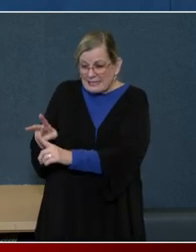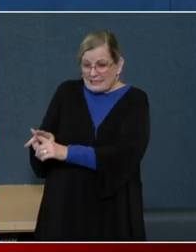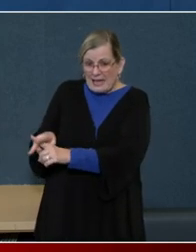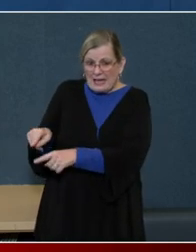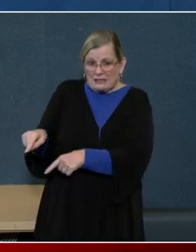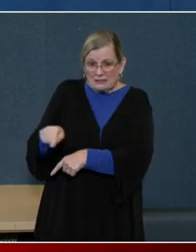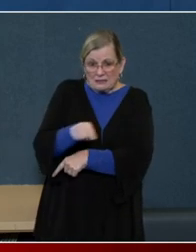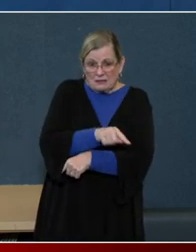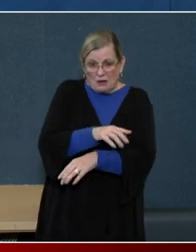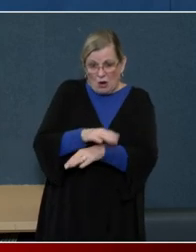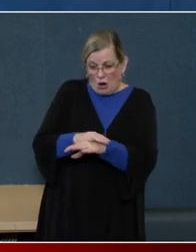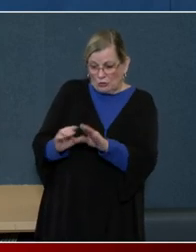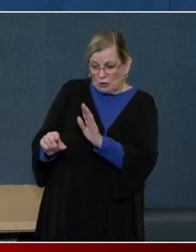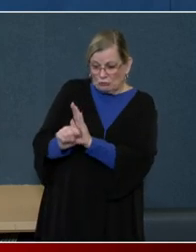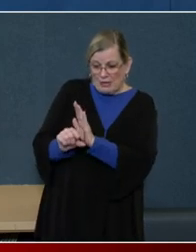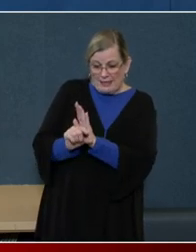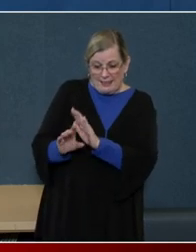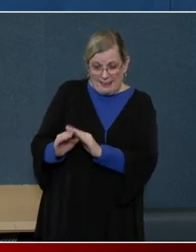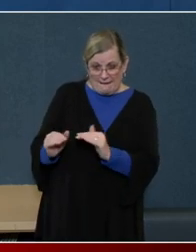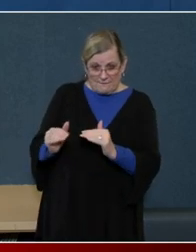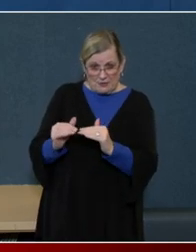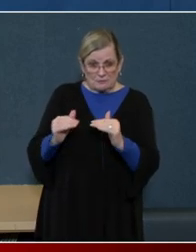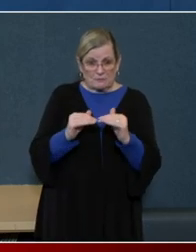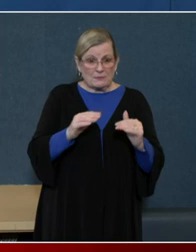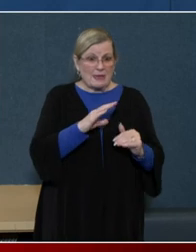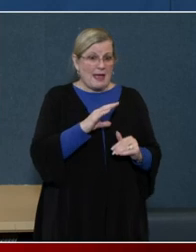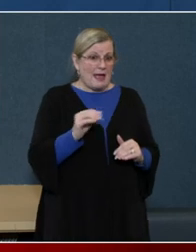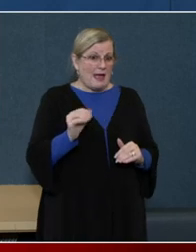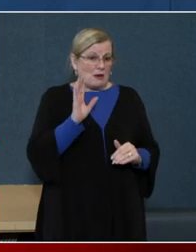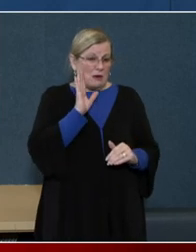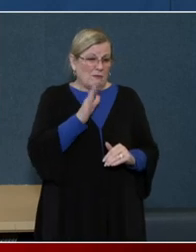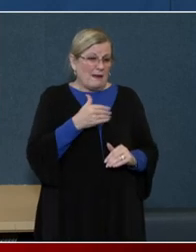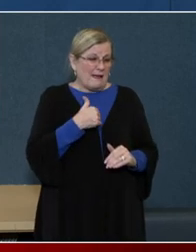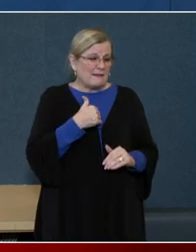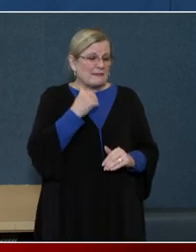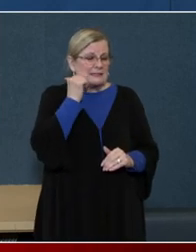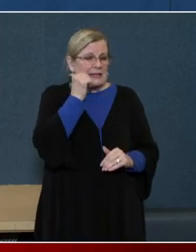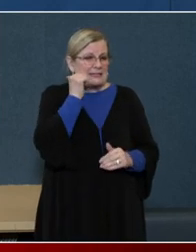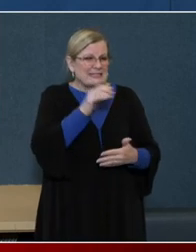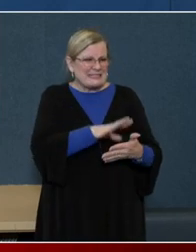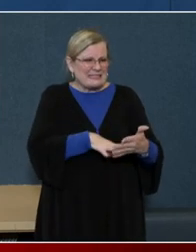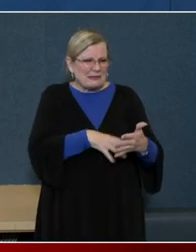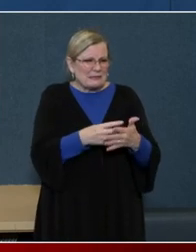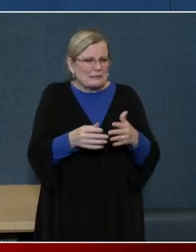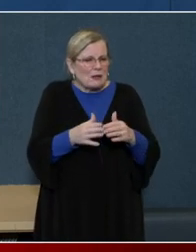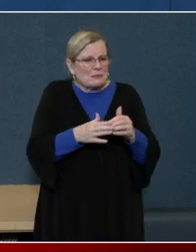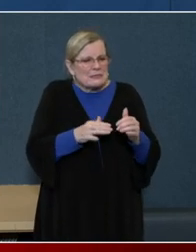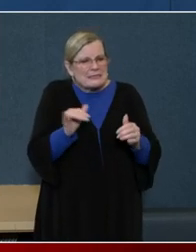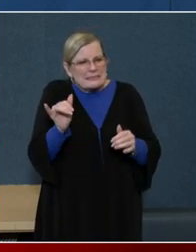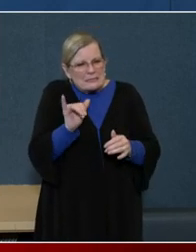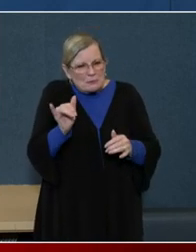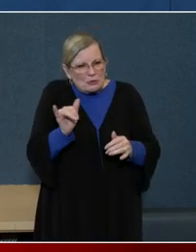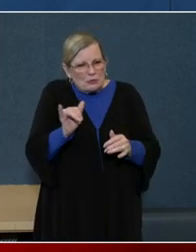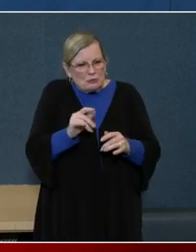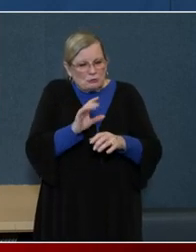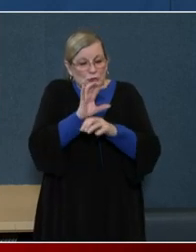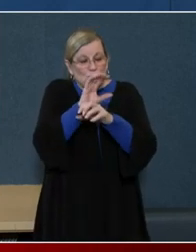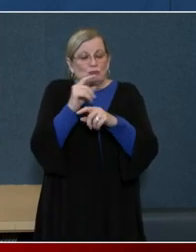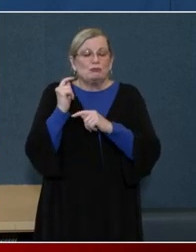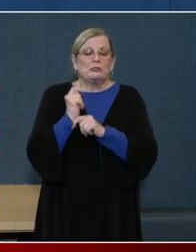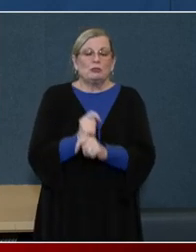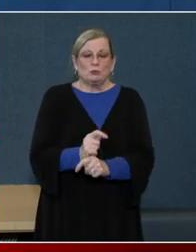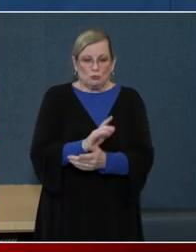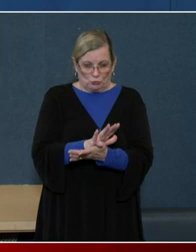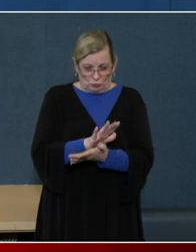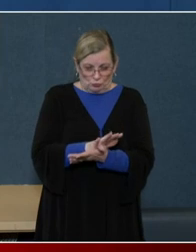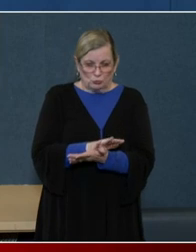level. And there will be a daily schedule that is very similar to the traditional school day. However,